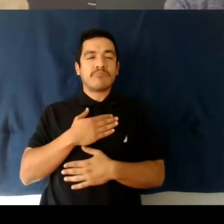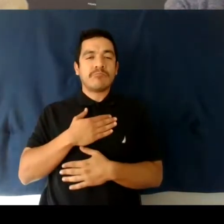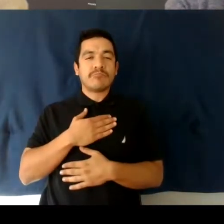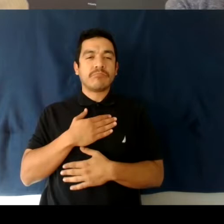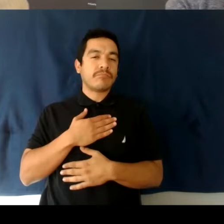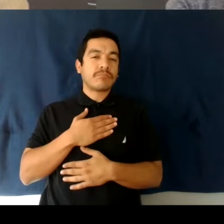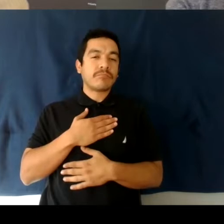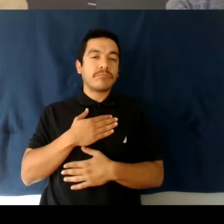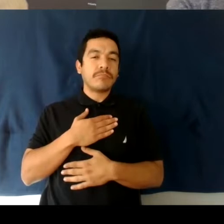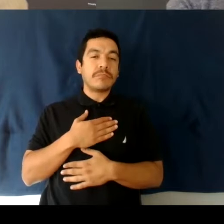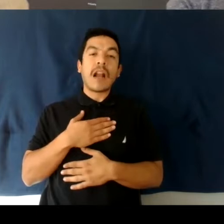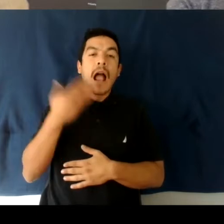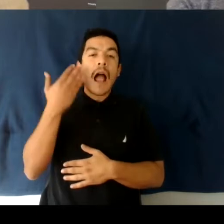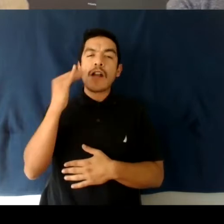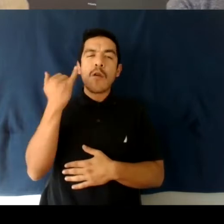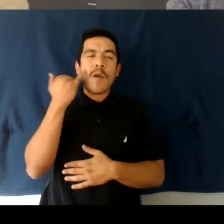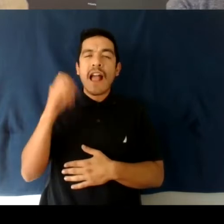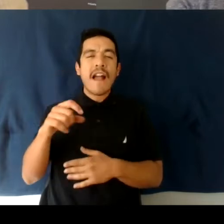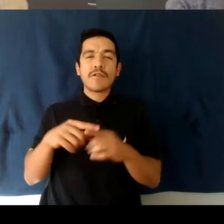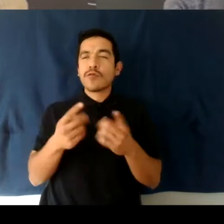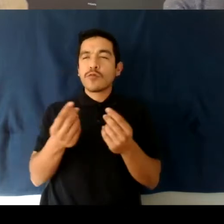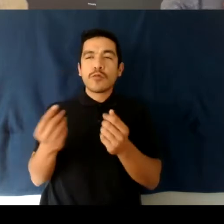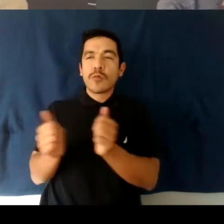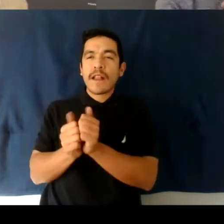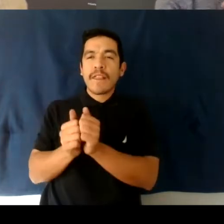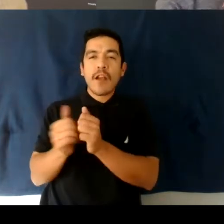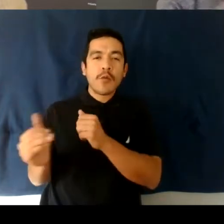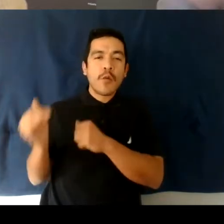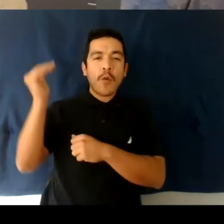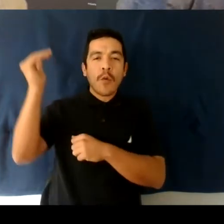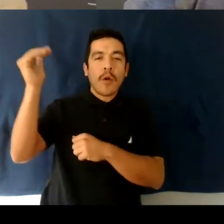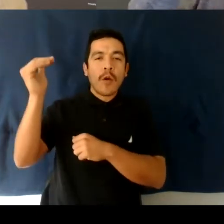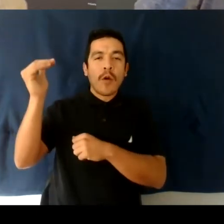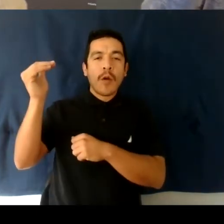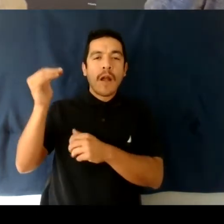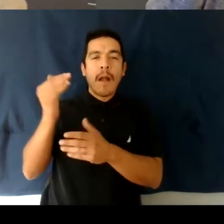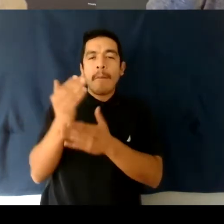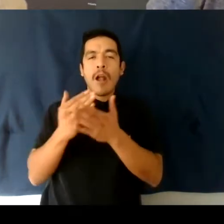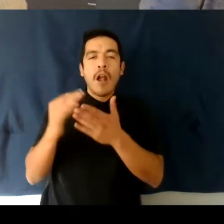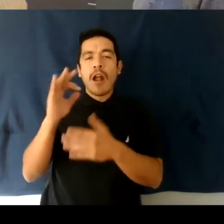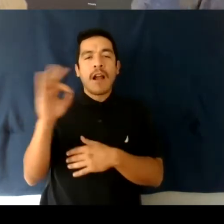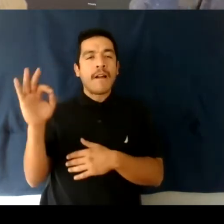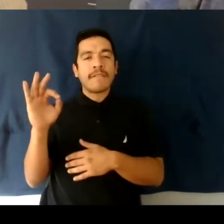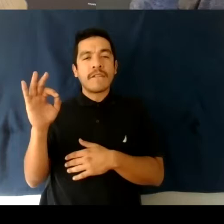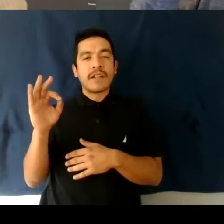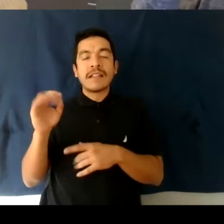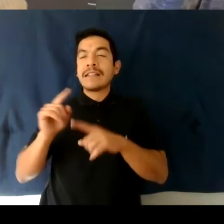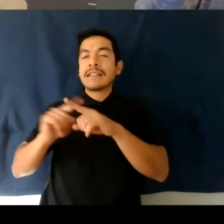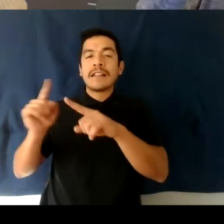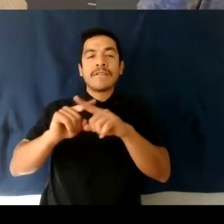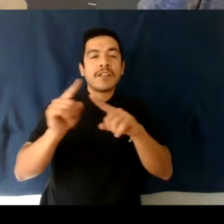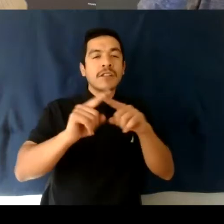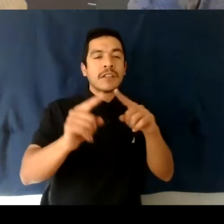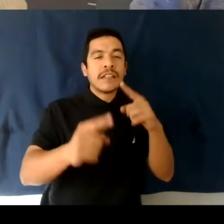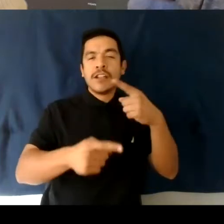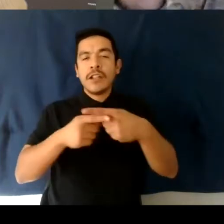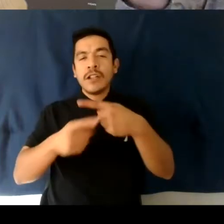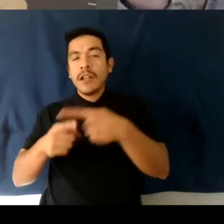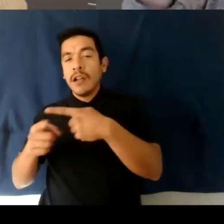I don't know if it has to do with, growing up being a part of, multiple